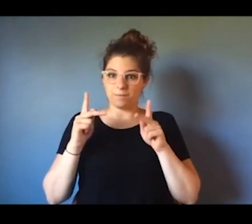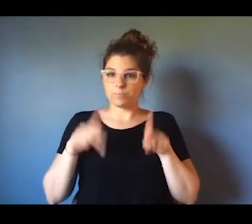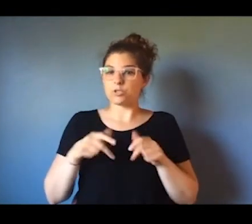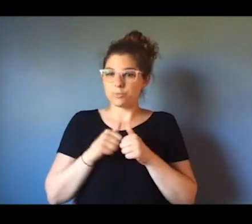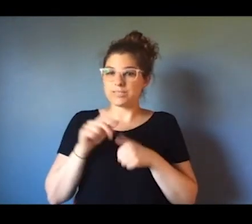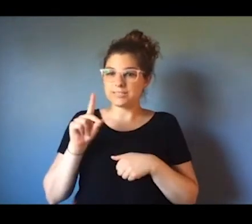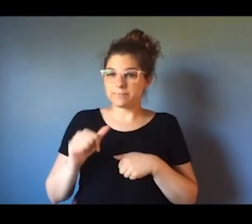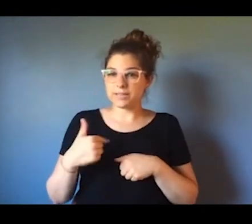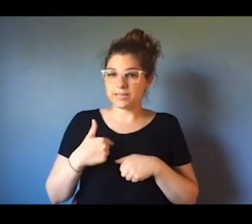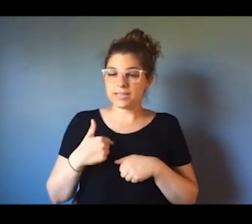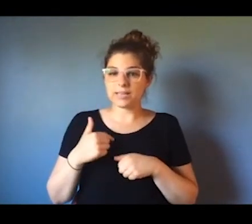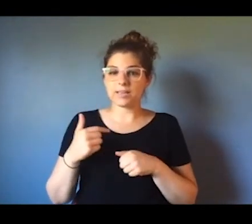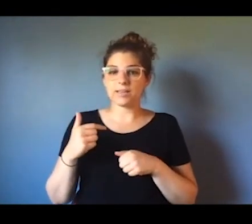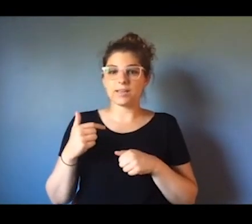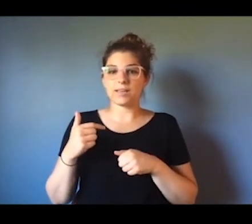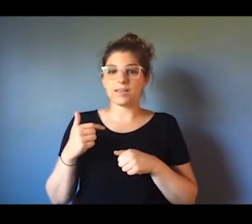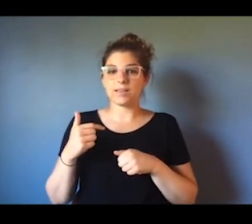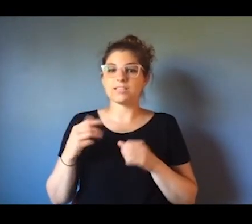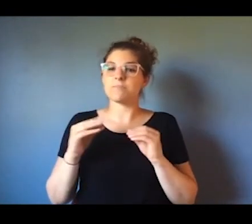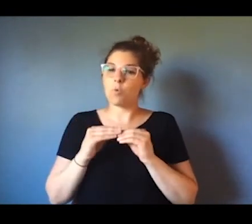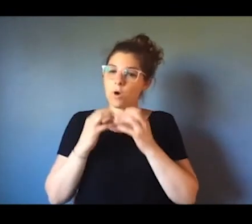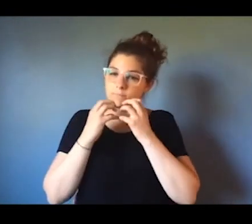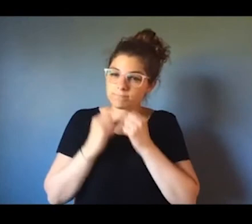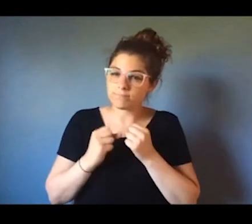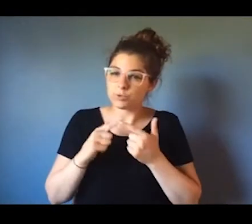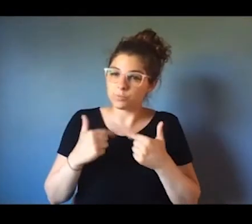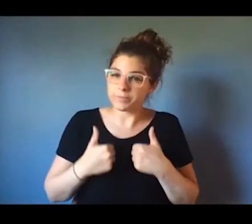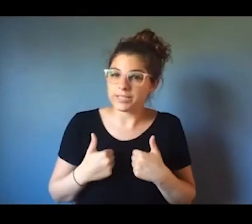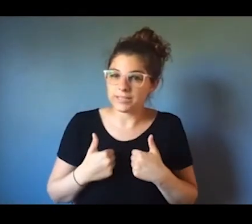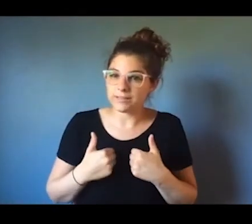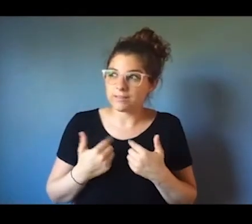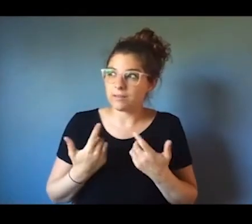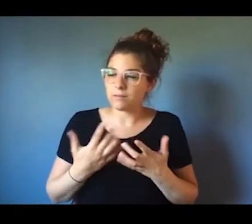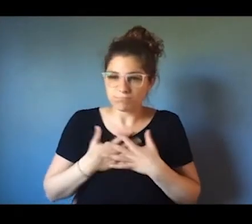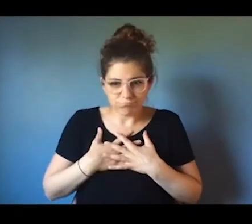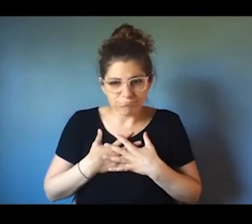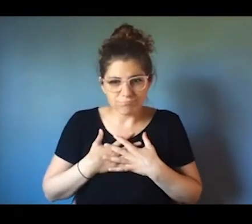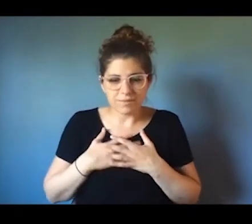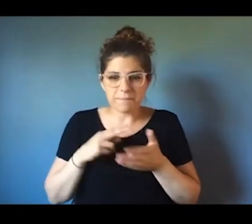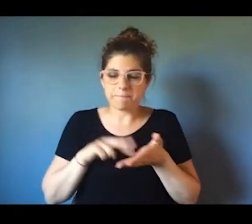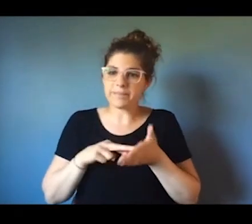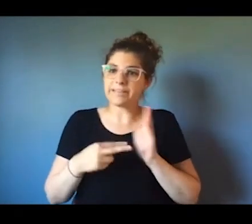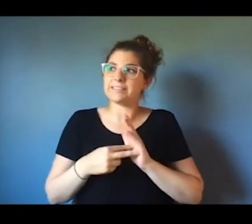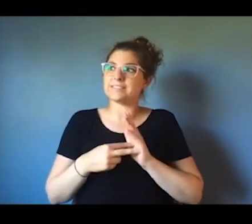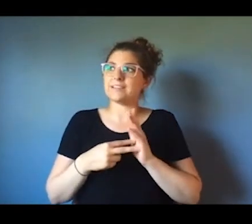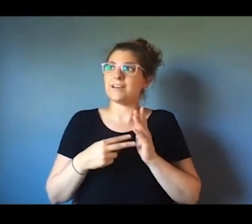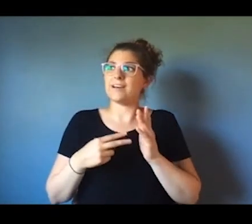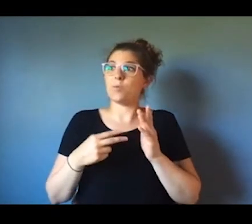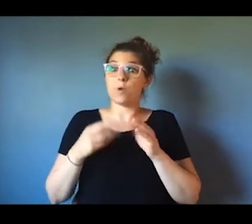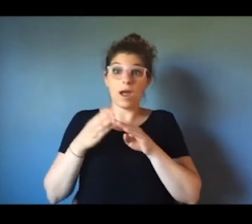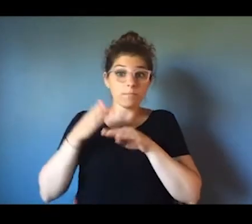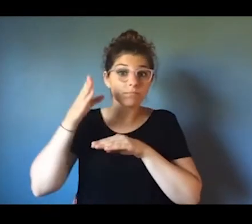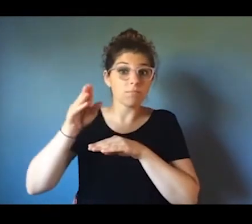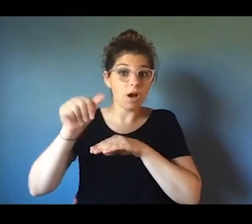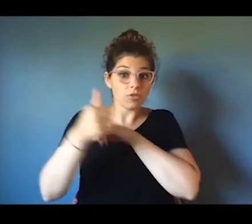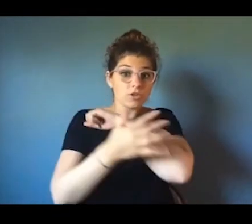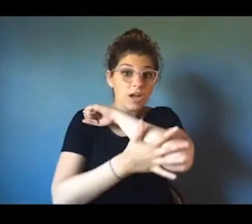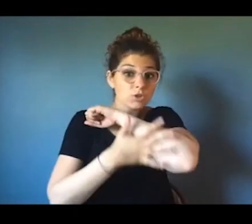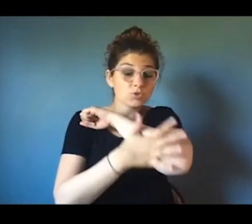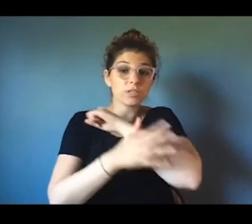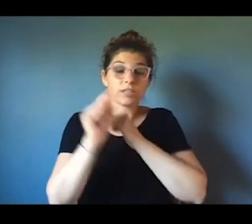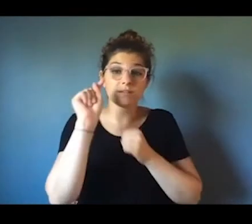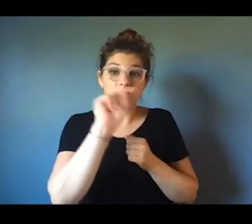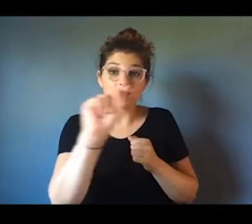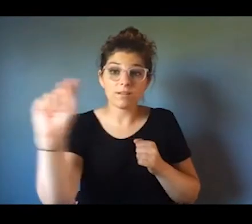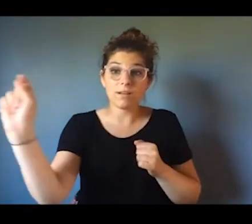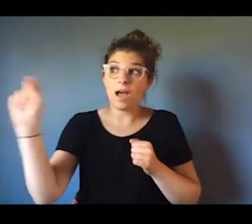being a person with a disability, it makes it that much more meaningful to me, at least, because it means that when I'm